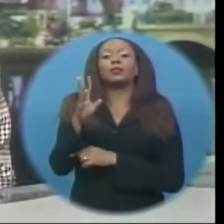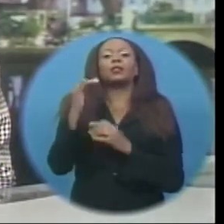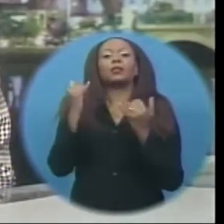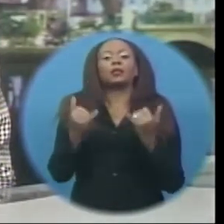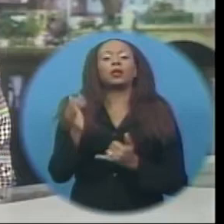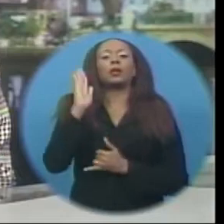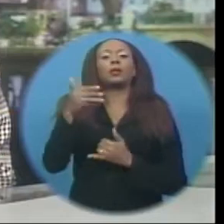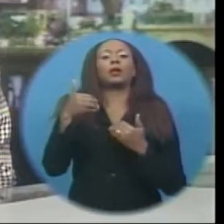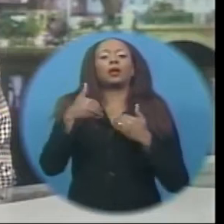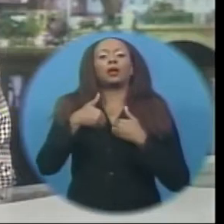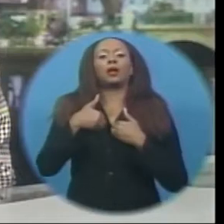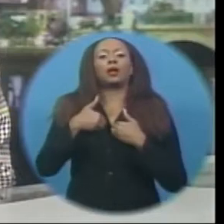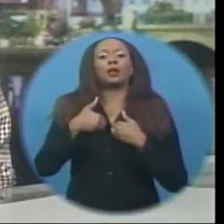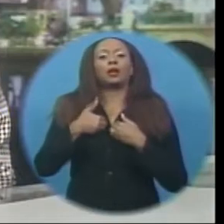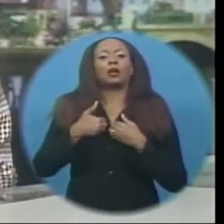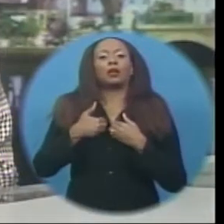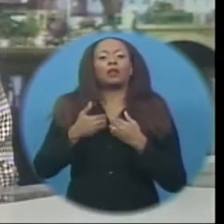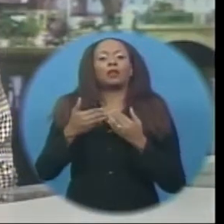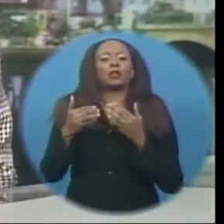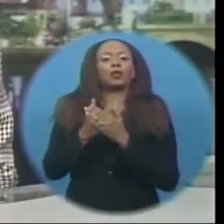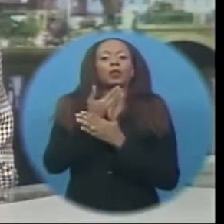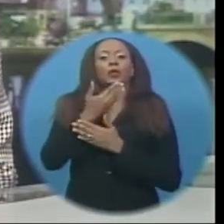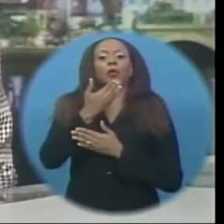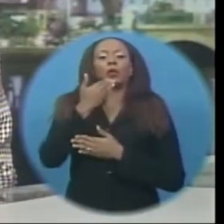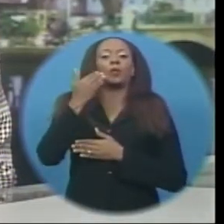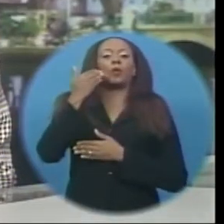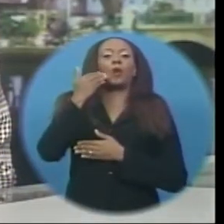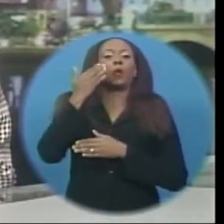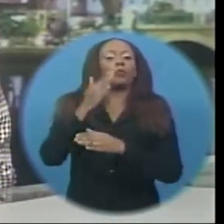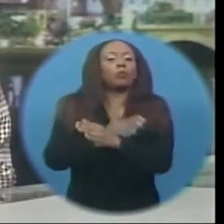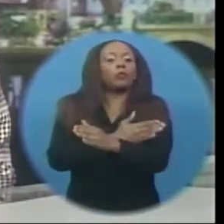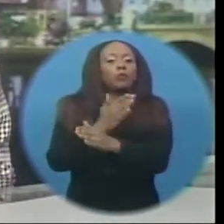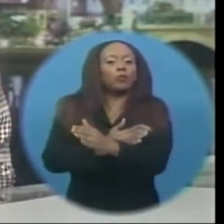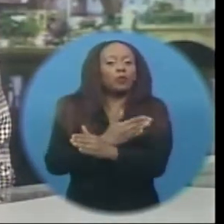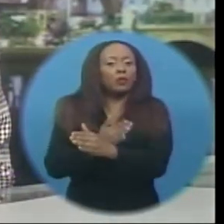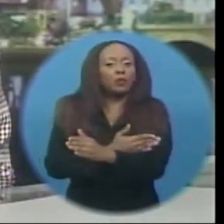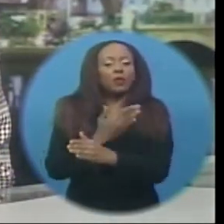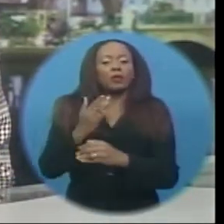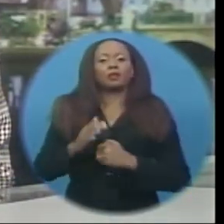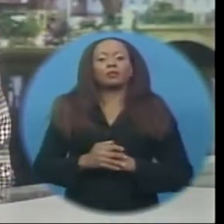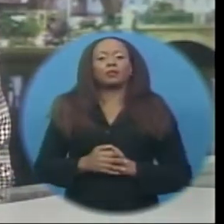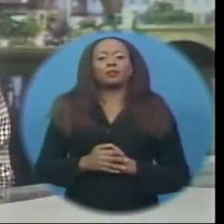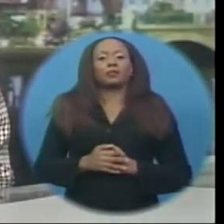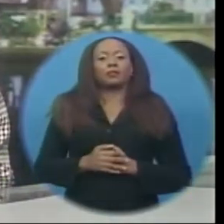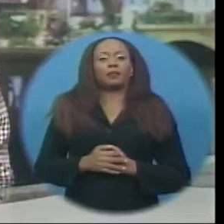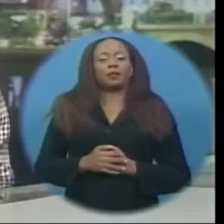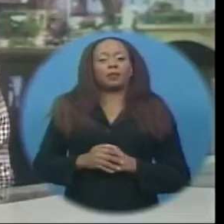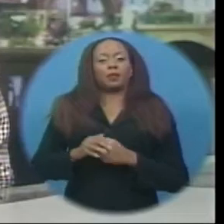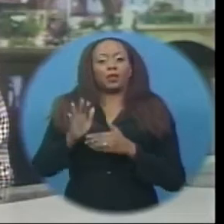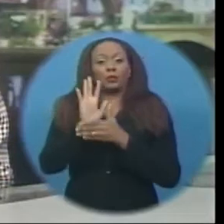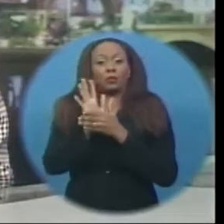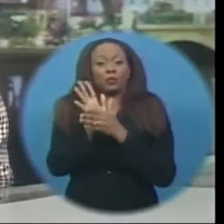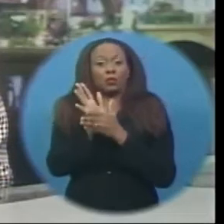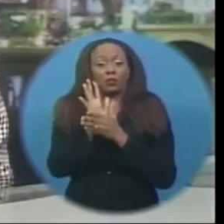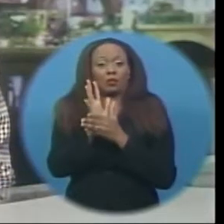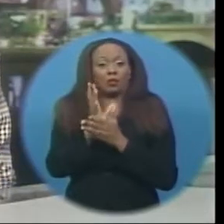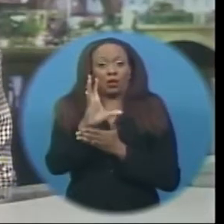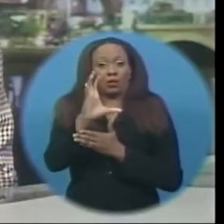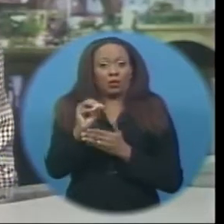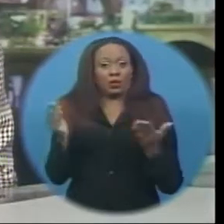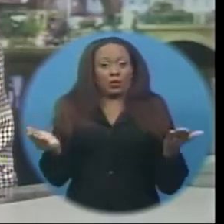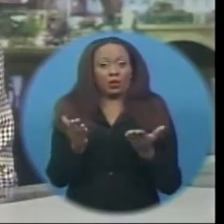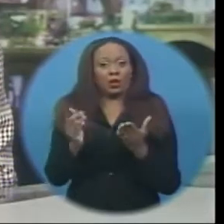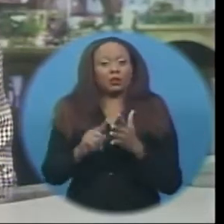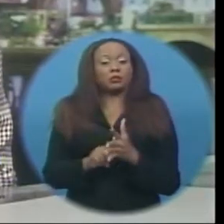Home Sweet Home Makeover show. It's an initiative of local film and video production company Blue Waters Production and